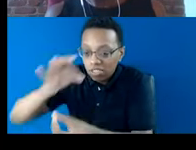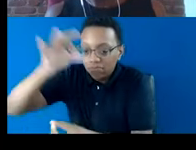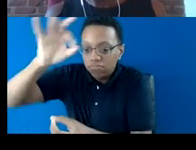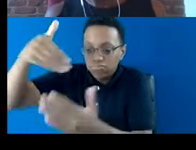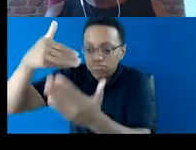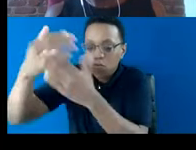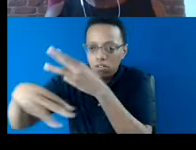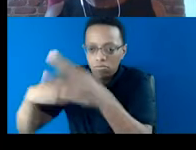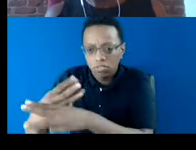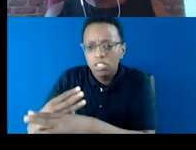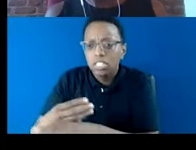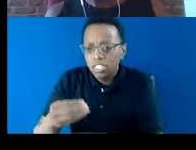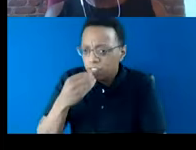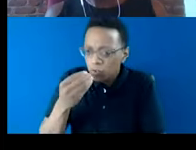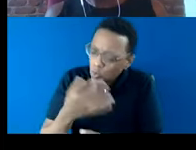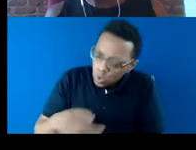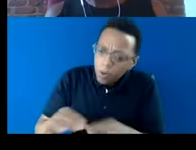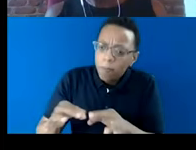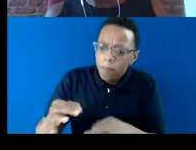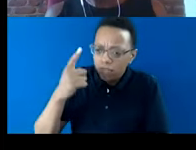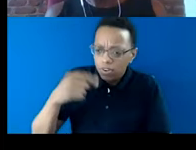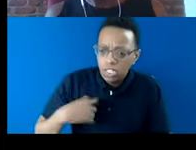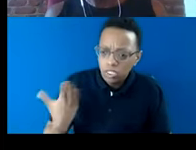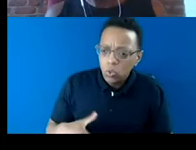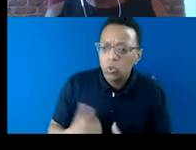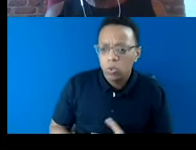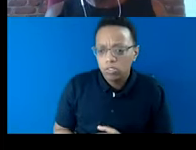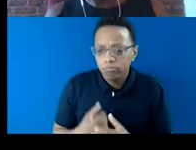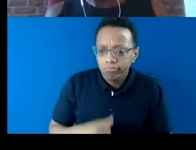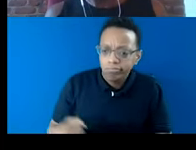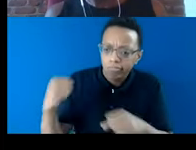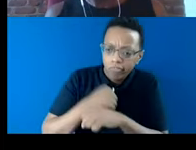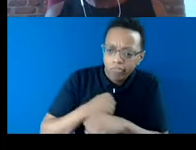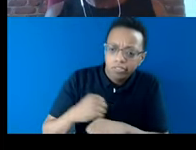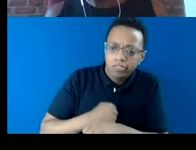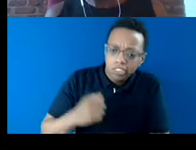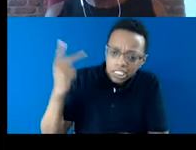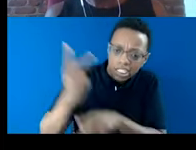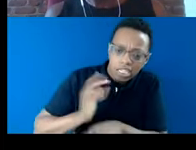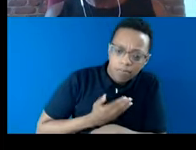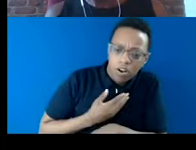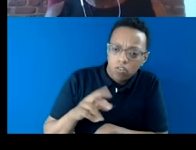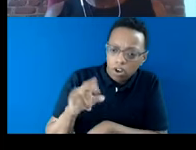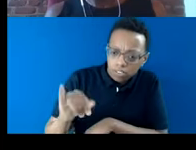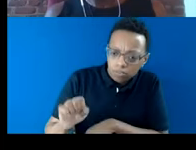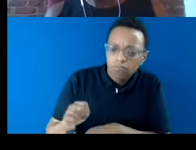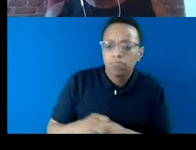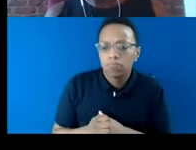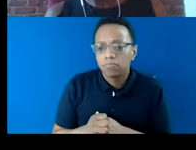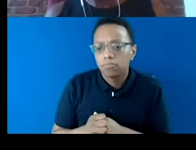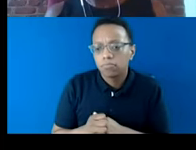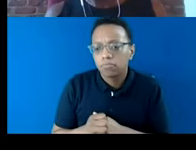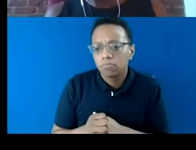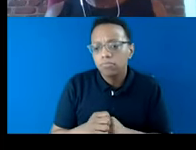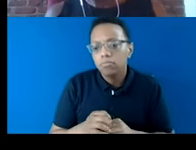we as you know, we fought hard and long to keep our rice and to keep it good. This is a picture of Nokomis and